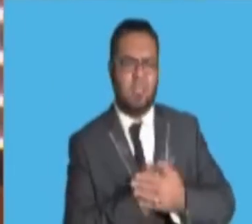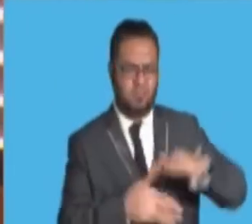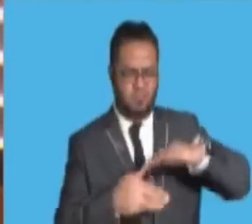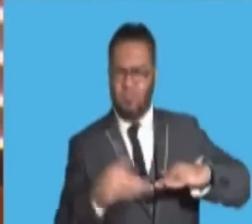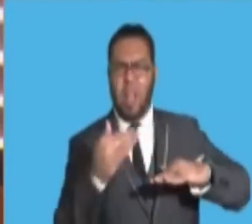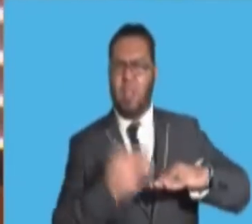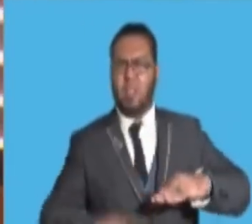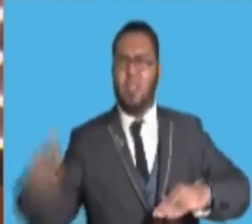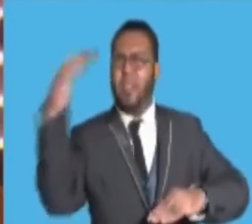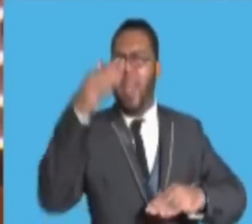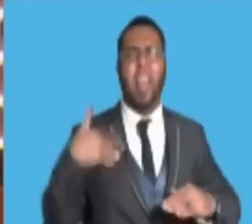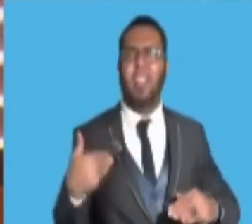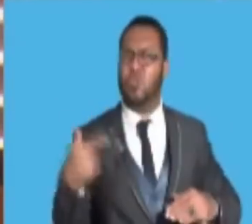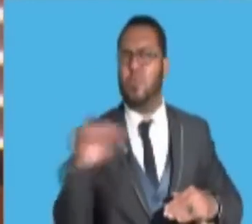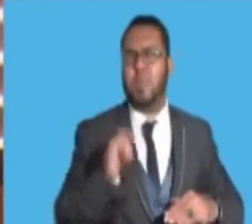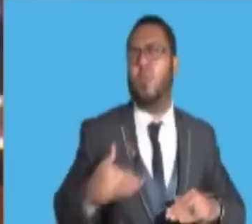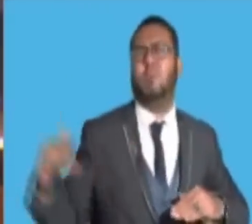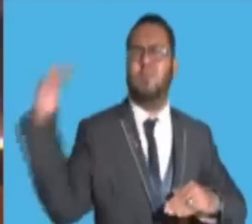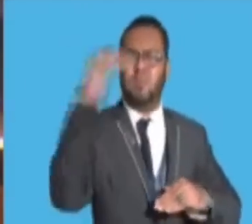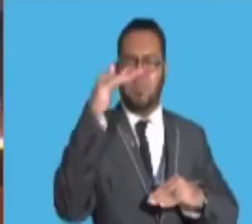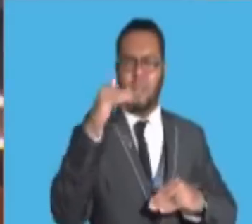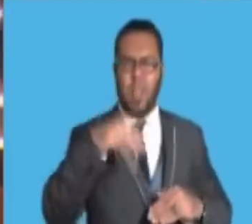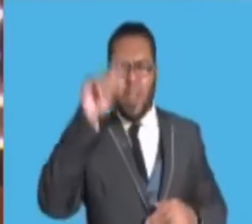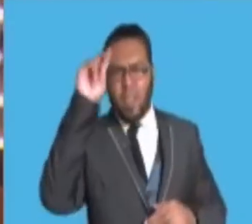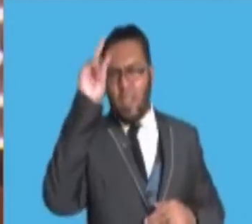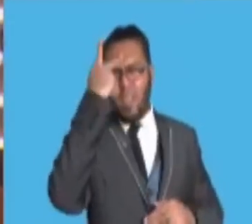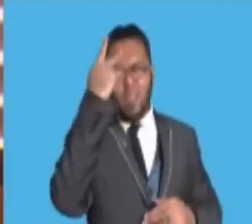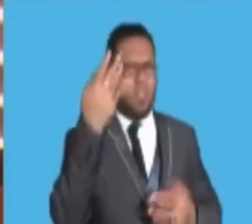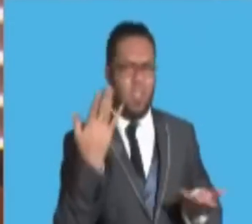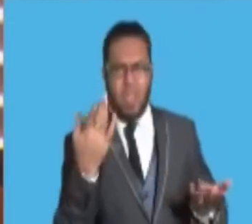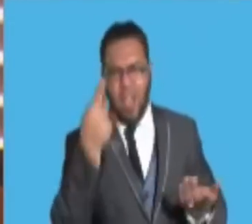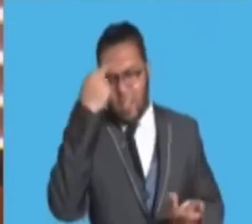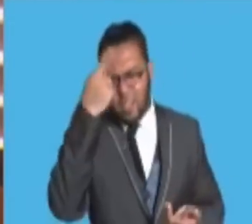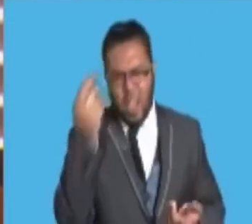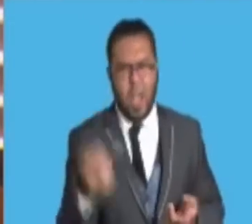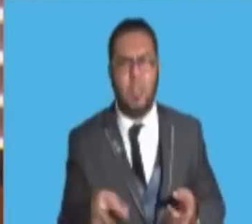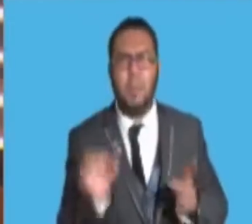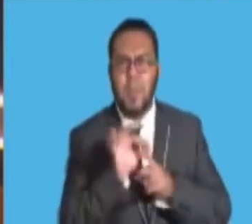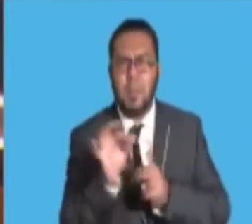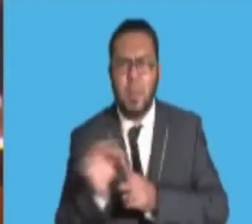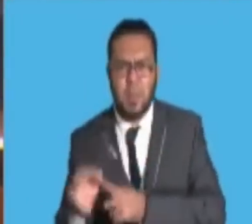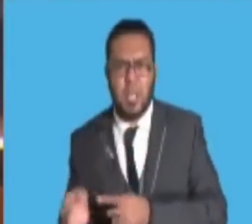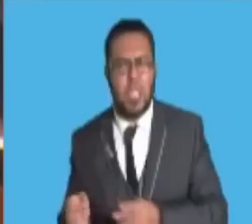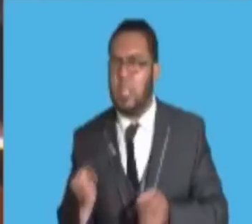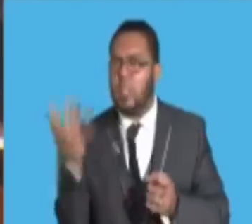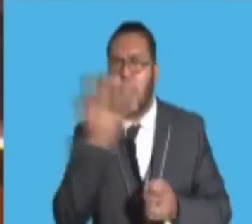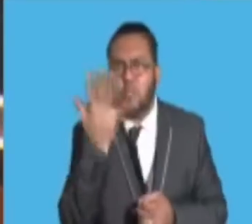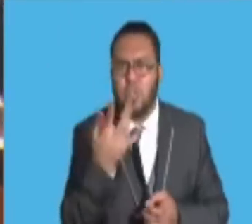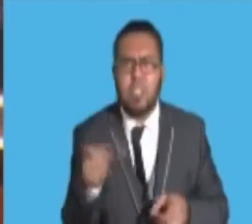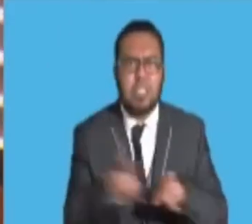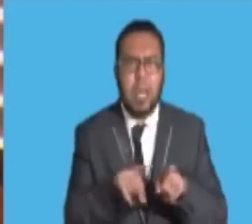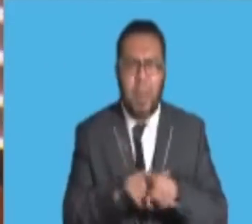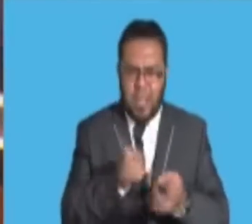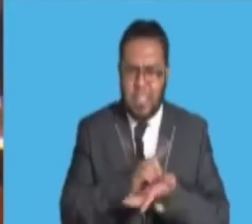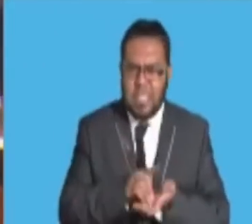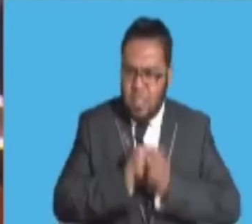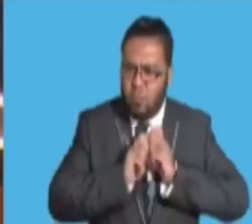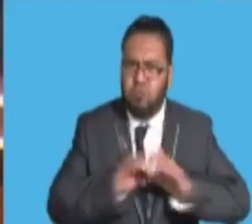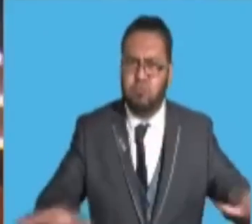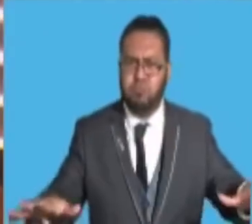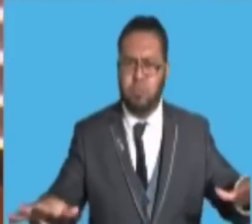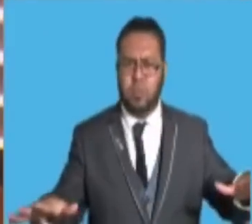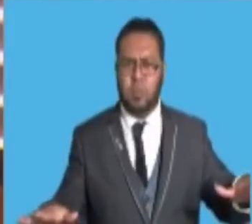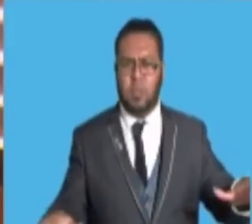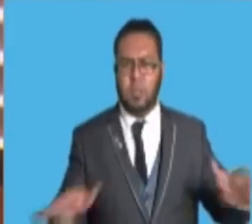may win the votes, but the paranoia they show about the PPP is dangerous like a disease. Make no mistake, if